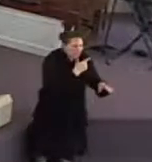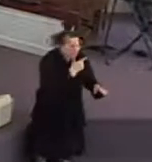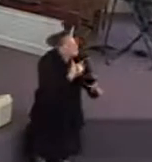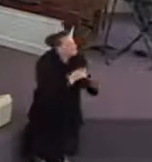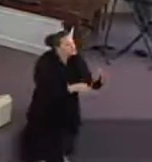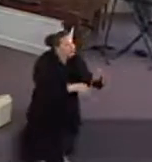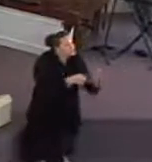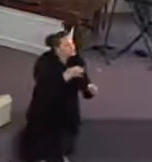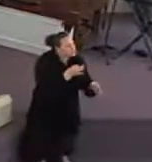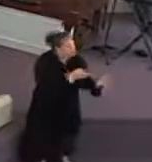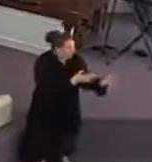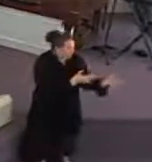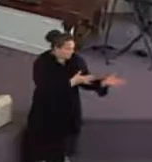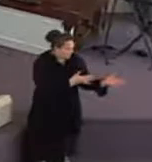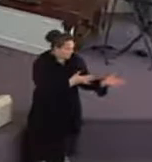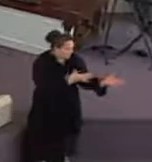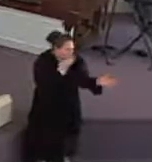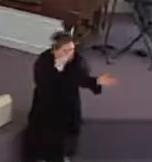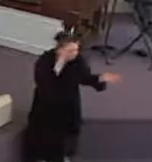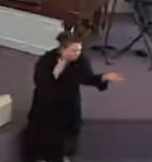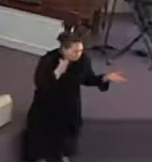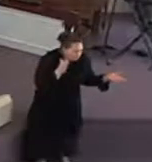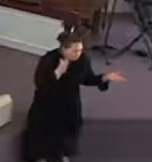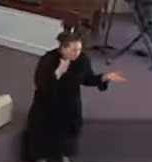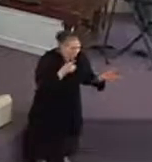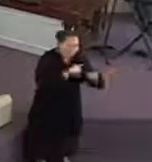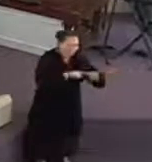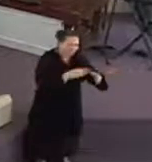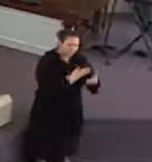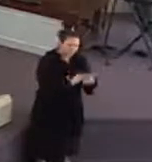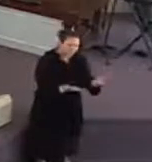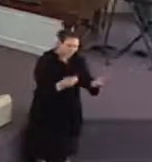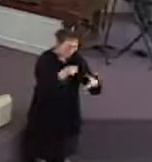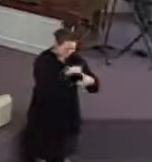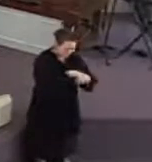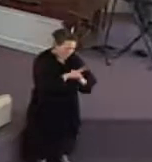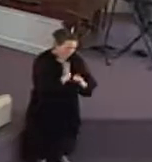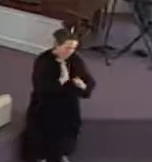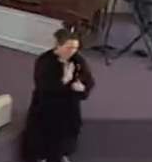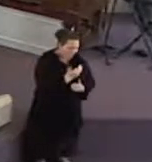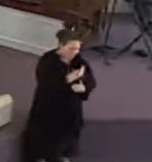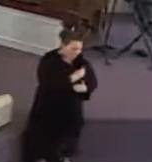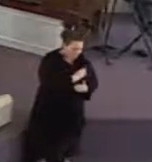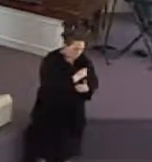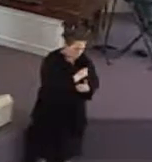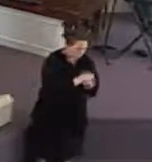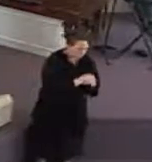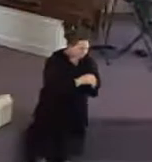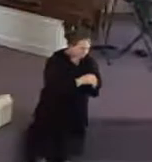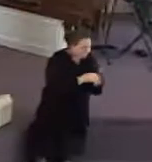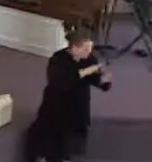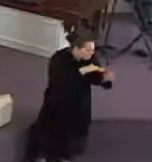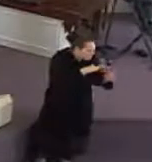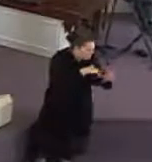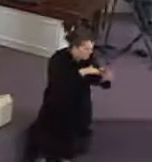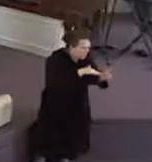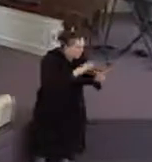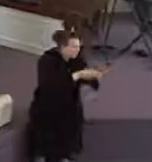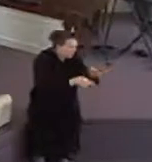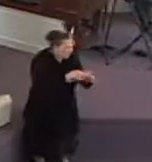delayed. Amen. But there's something that's in us. Matter of fact, I did some reading about justice, and there's all kinds